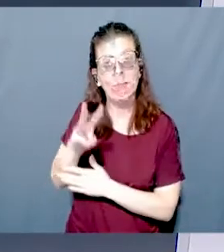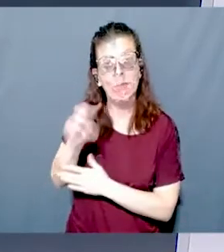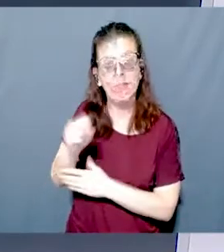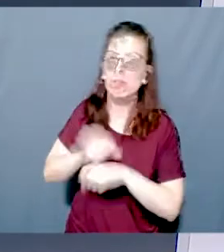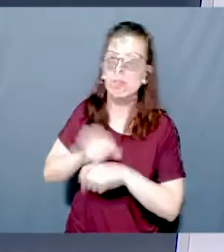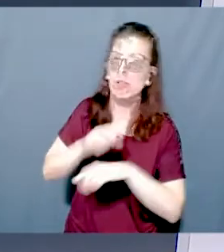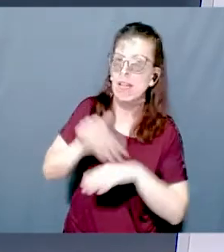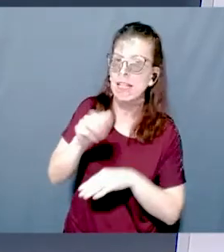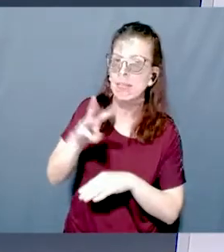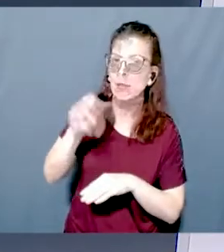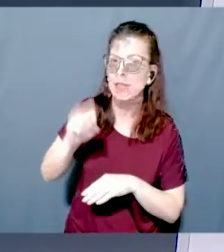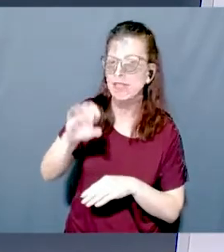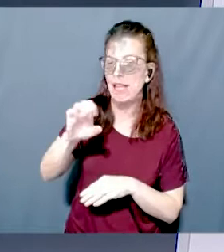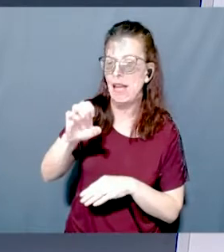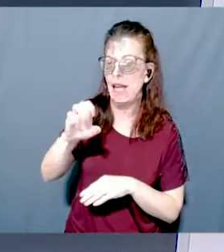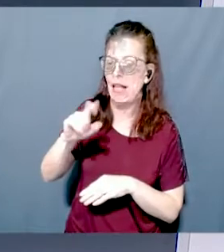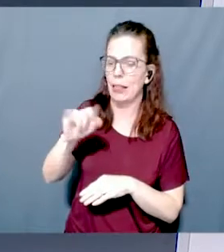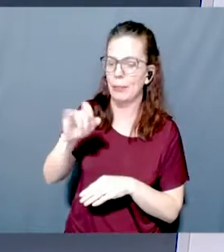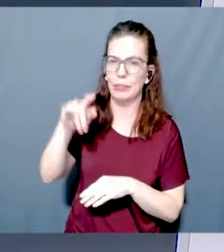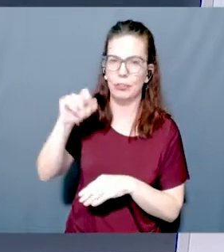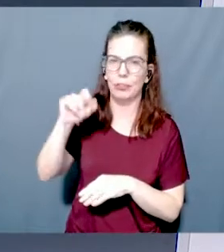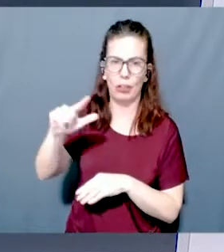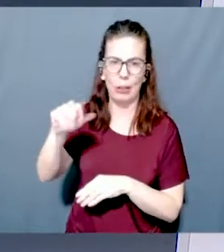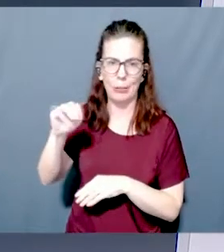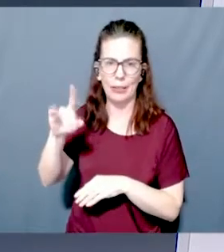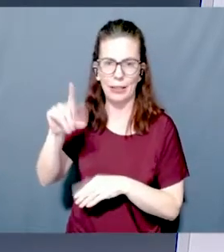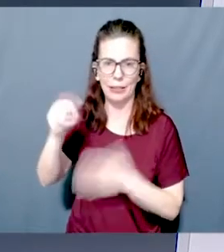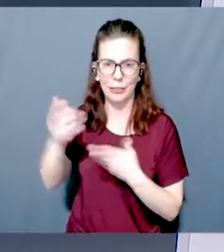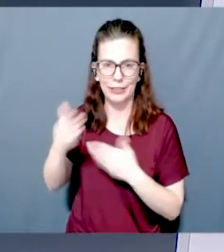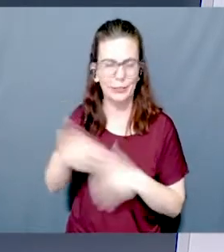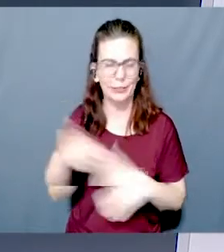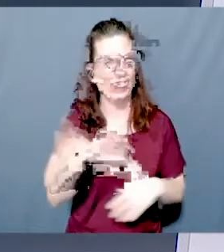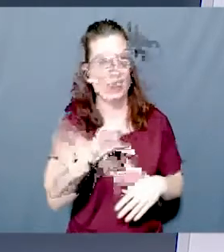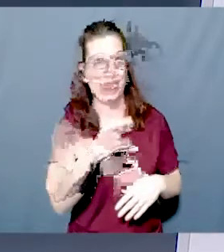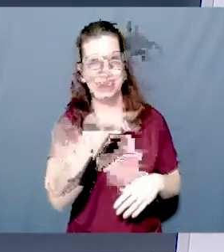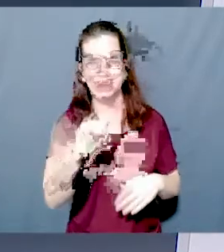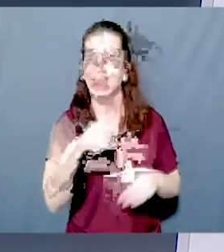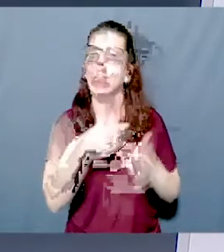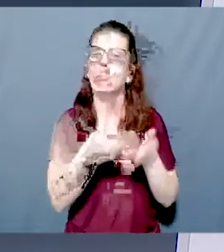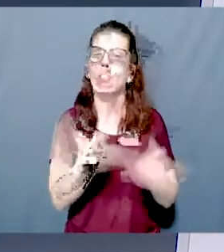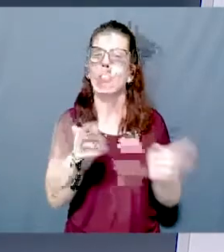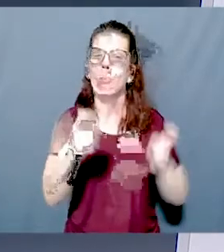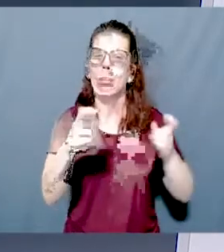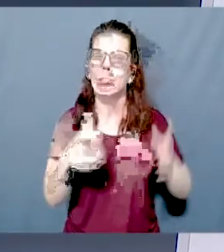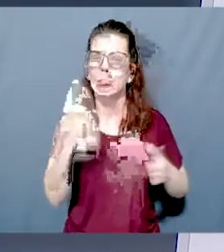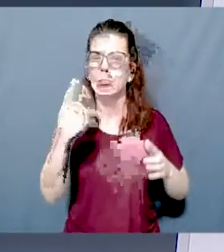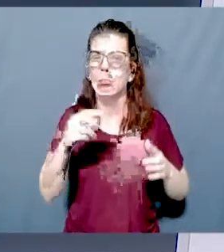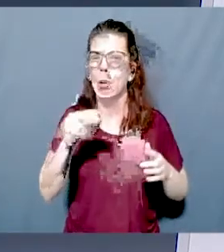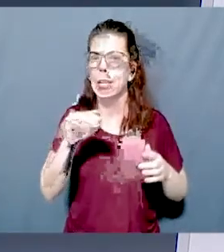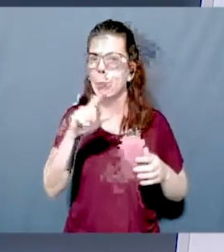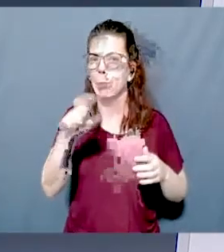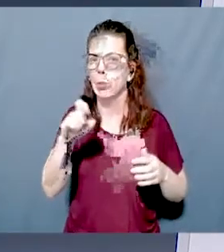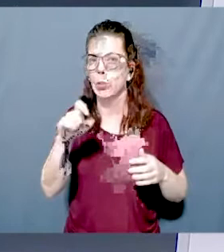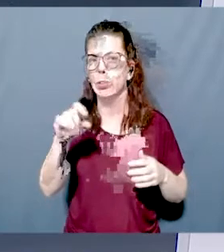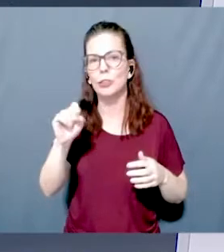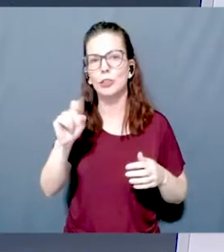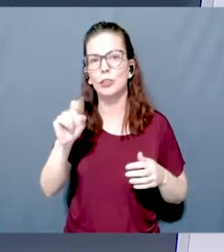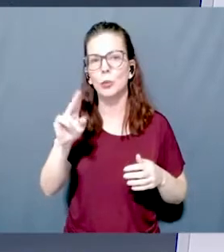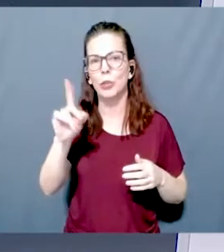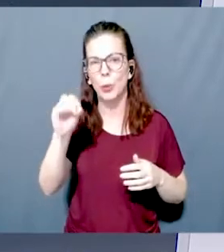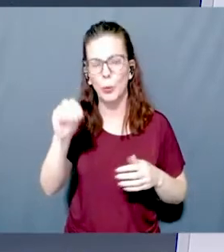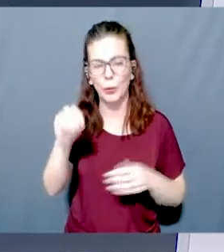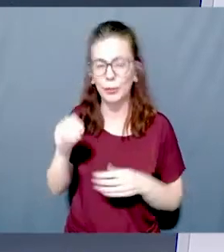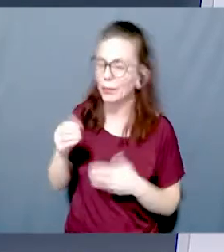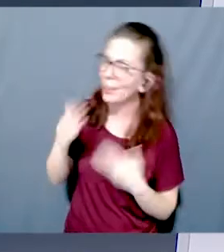Elemental Media Services. Hi, and I'm Anthony Pasmard. I'm the general manager for Nimble Studio. Thanks for being here. And